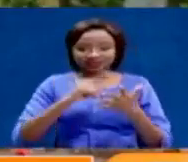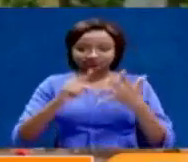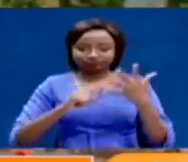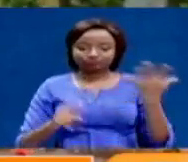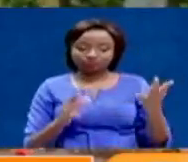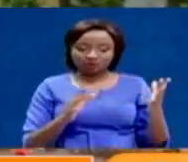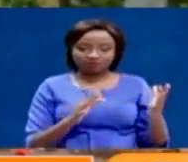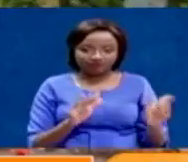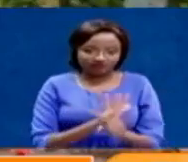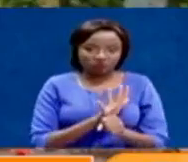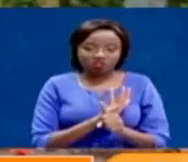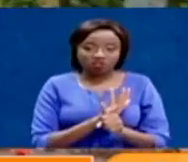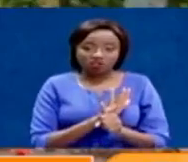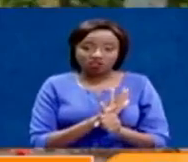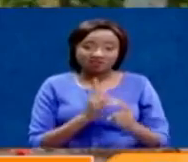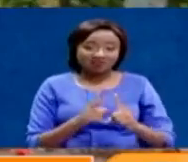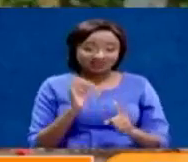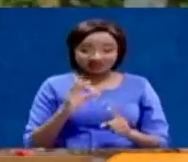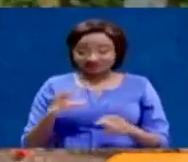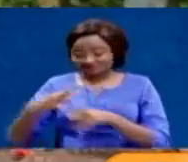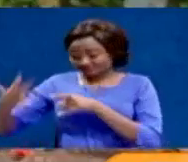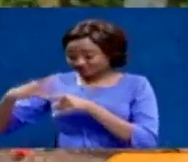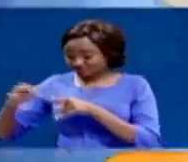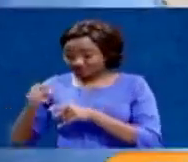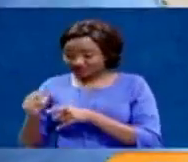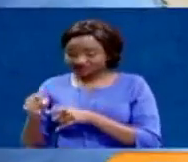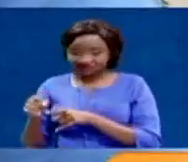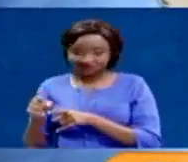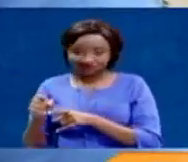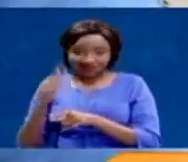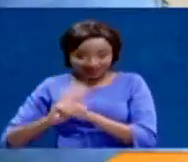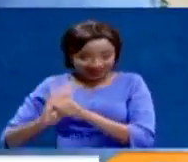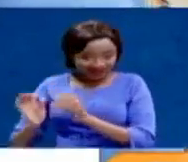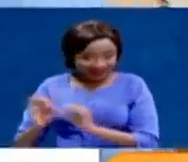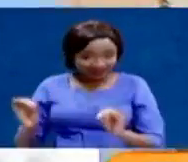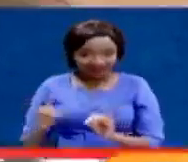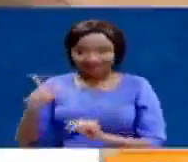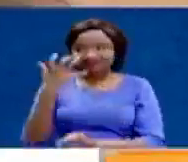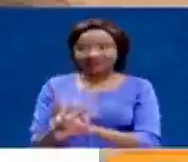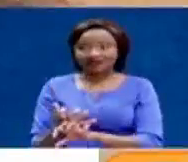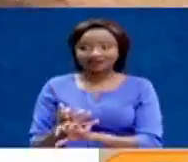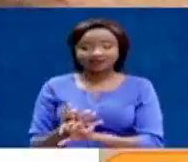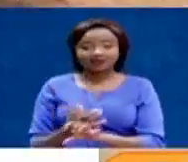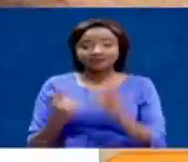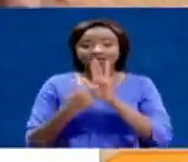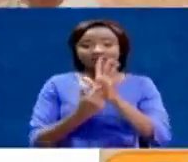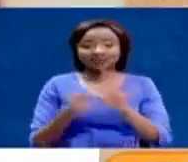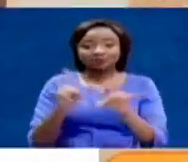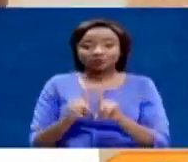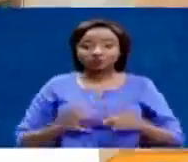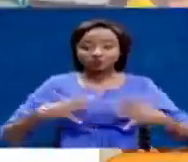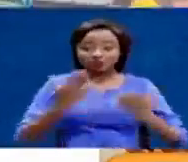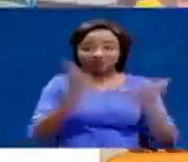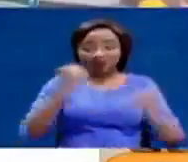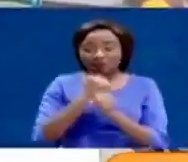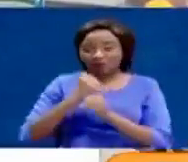hizo, itawezekana. Lakini kama mtu asikatakatia sukuma itakuwa ni ngumu. In the guidelines, such traders and hawkers will also have to restructure